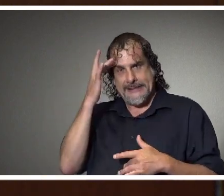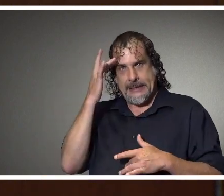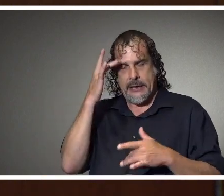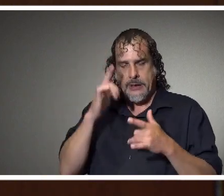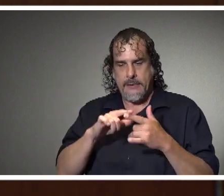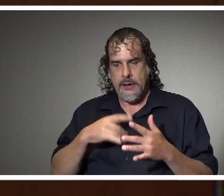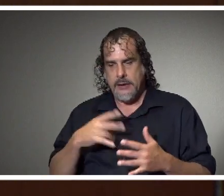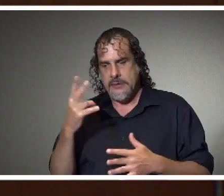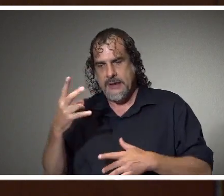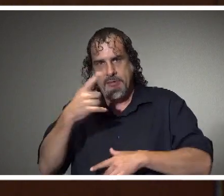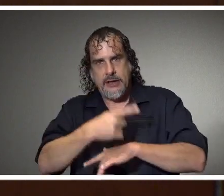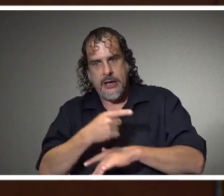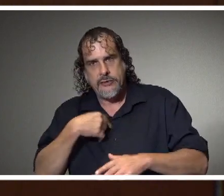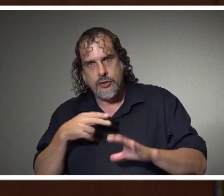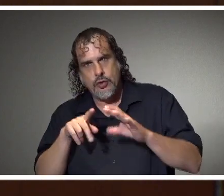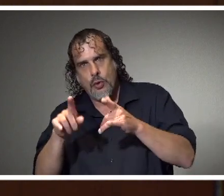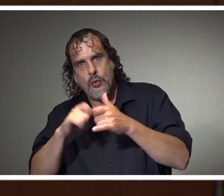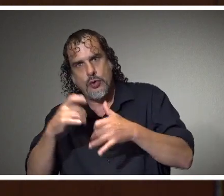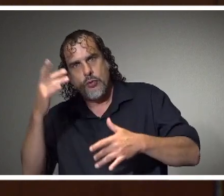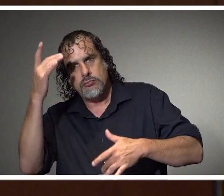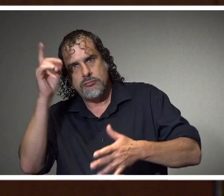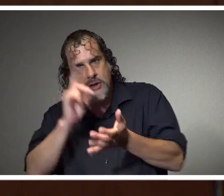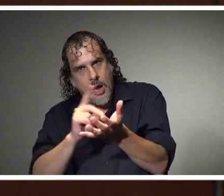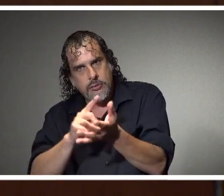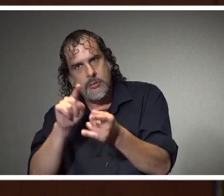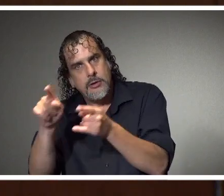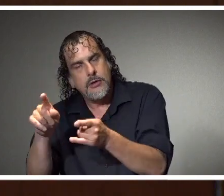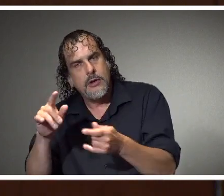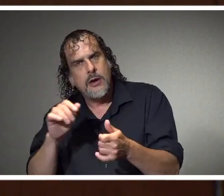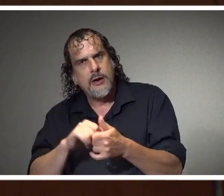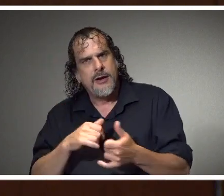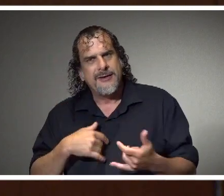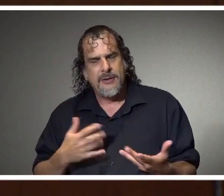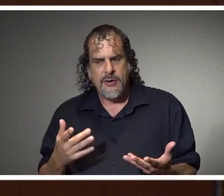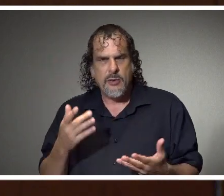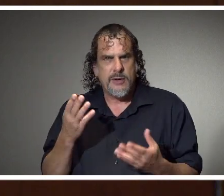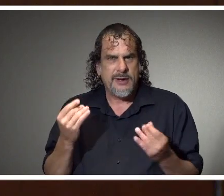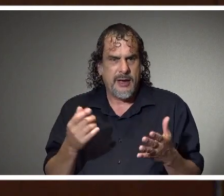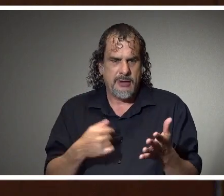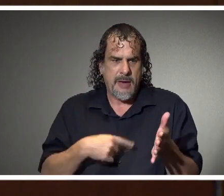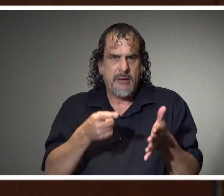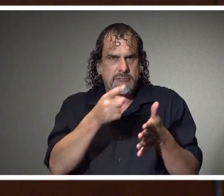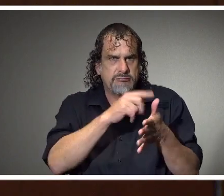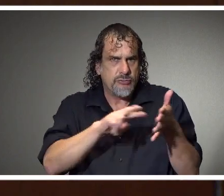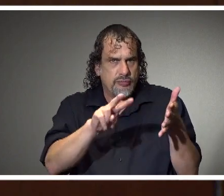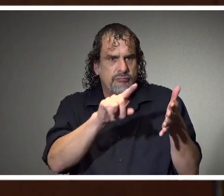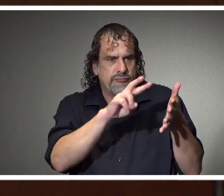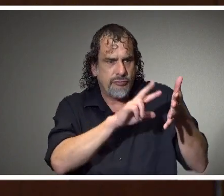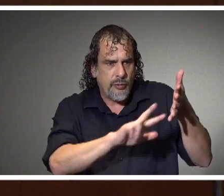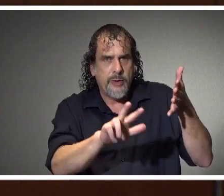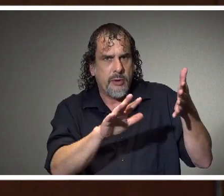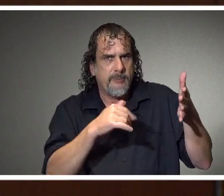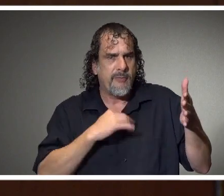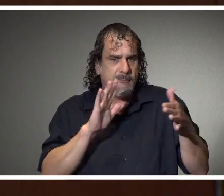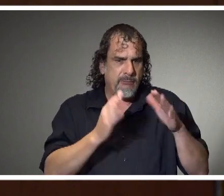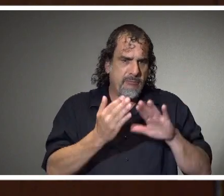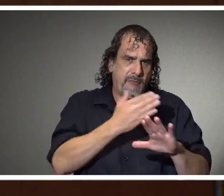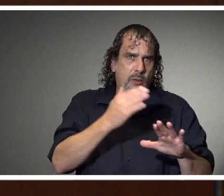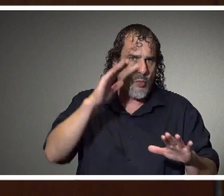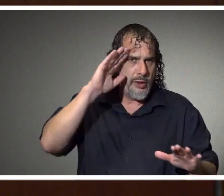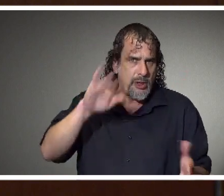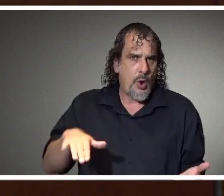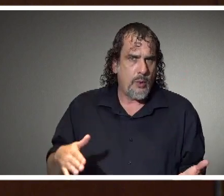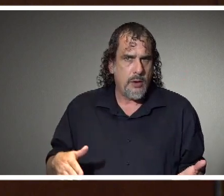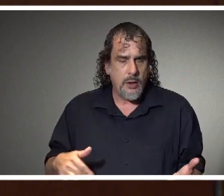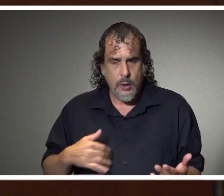medical care. So if there is going to be an increase in cases, it'll take a couple of weeks for that to sort of filter through. We're hopeful that